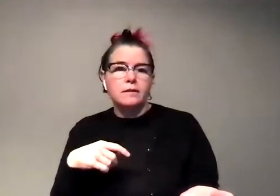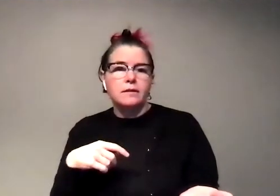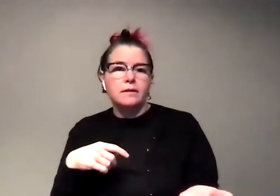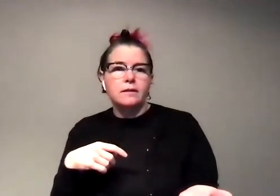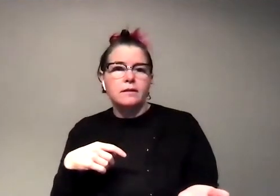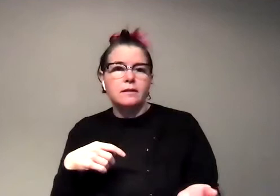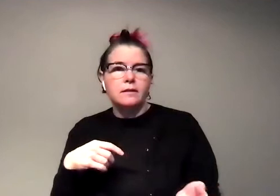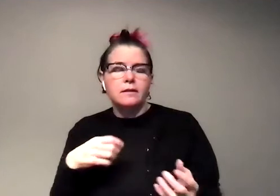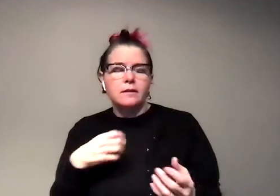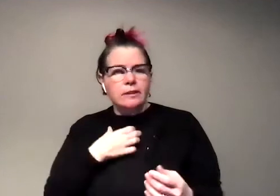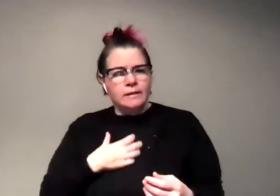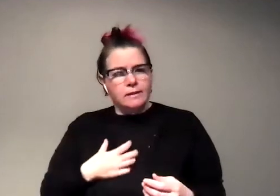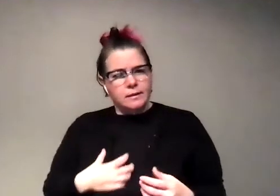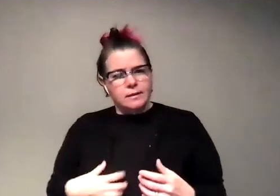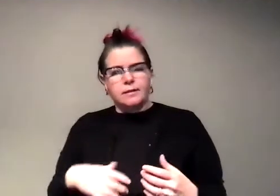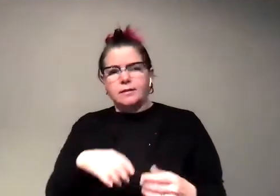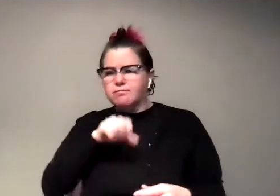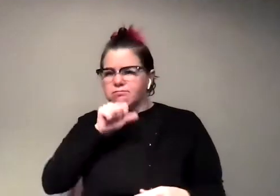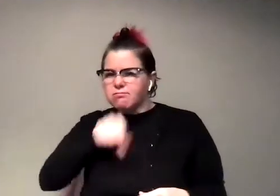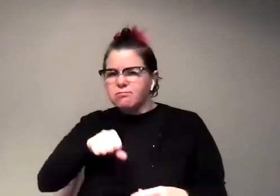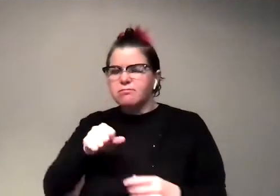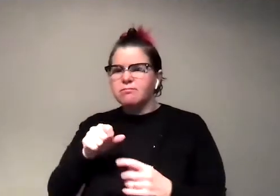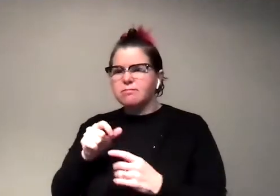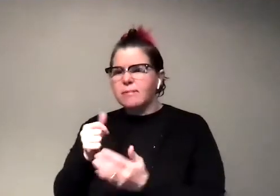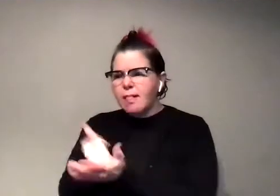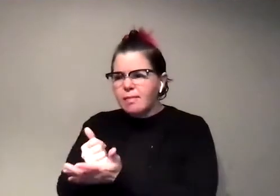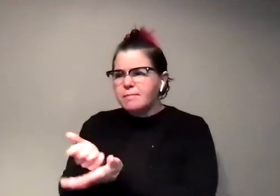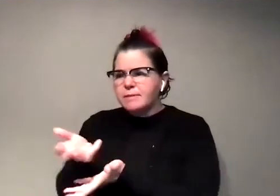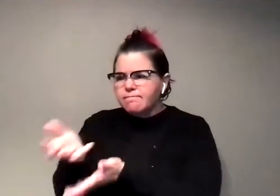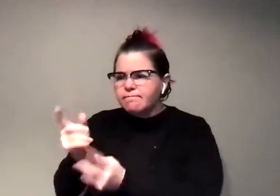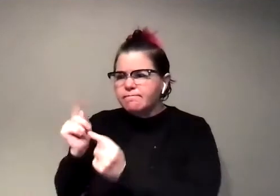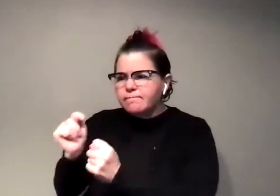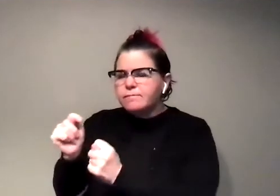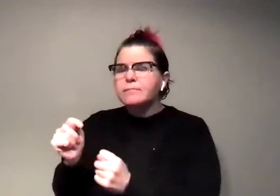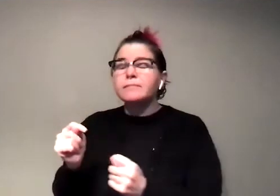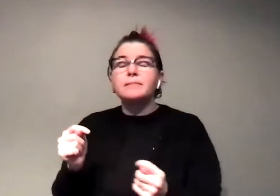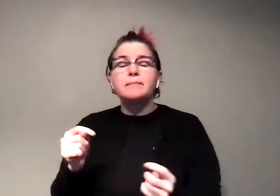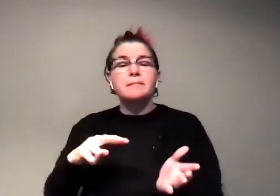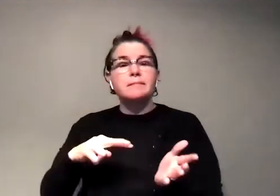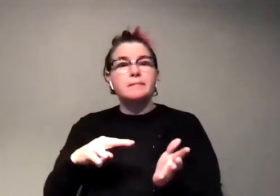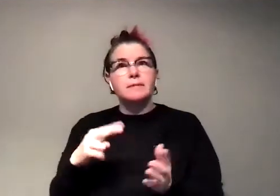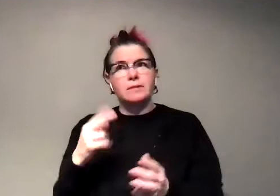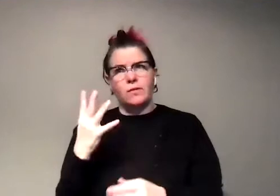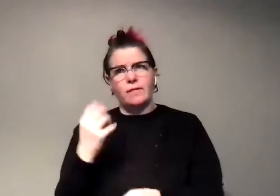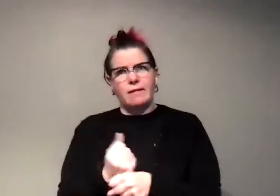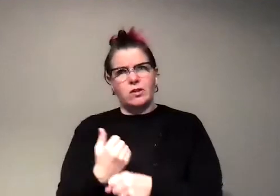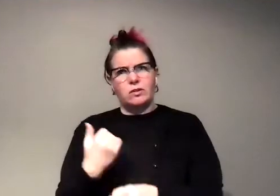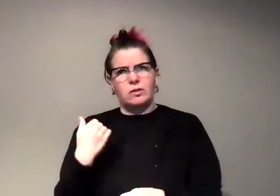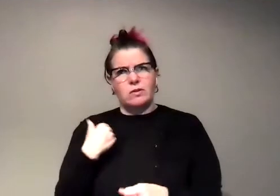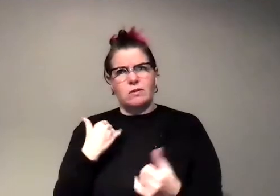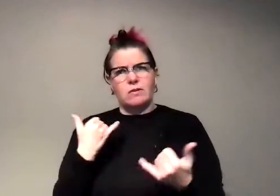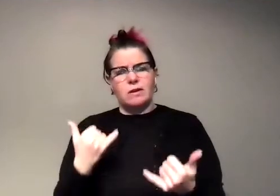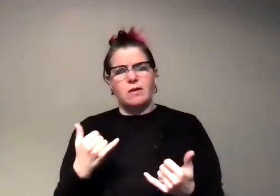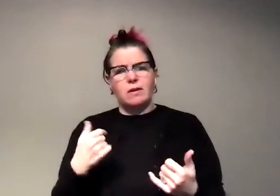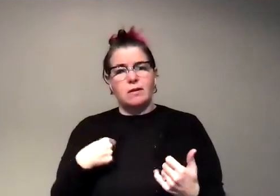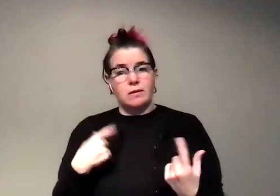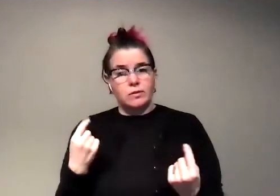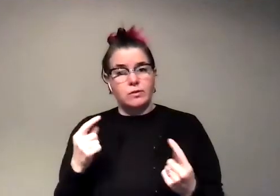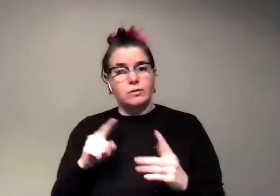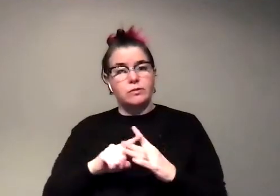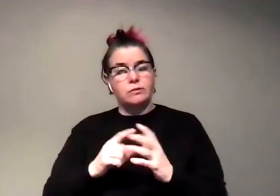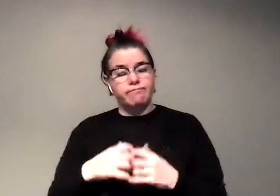strong passion for. So much so that 4 years, almost 5 years ago now, I actually started my own